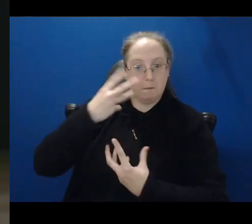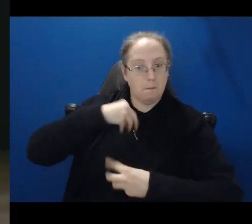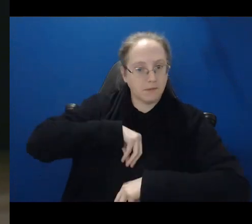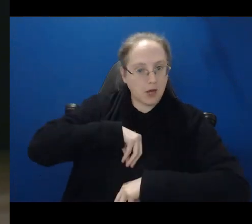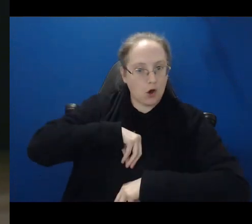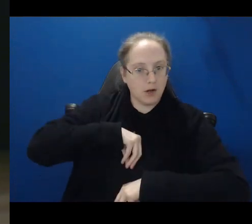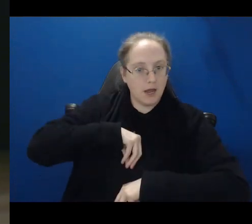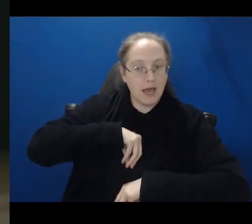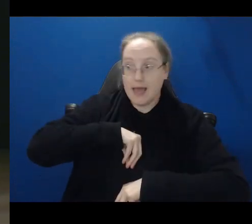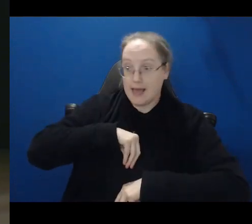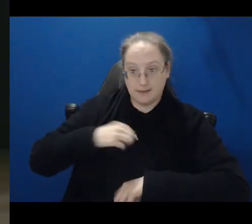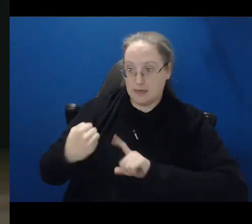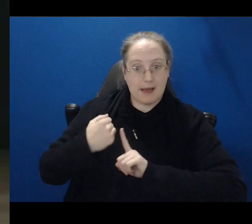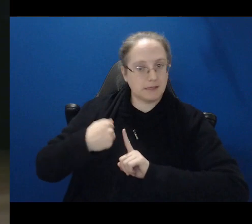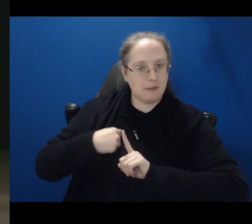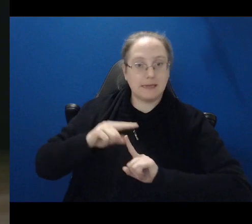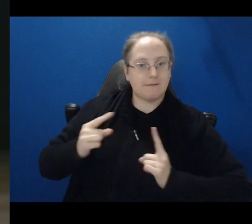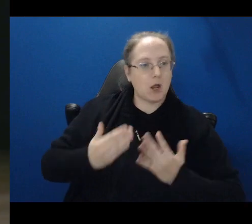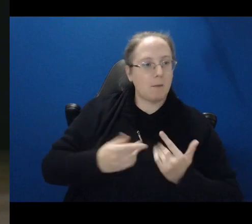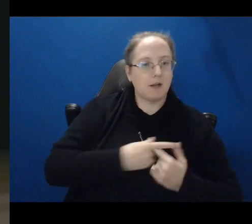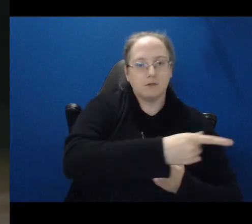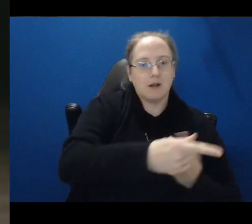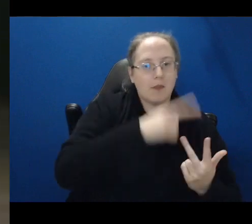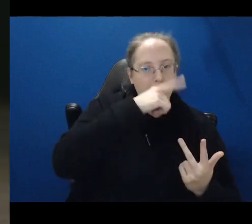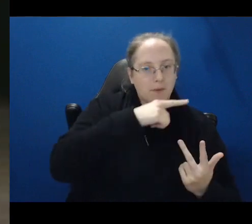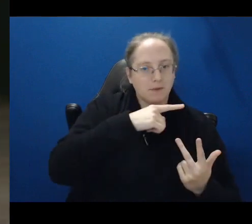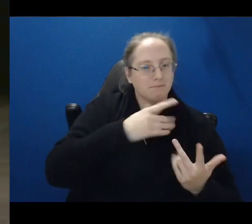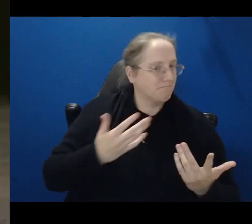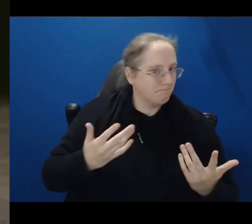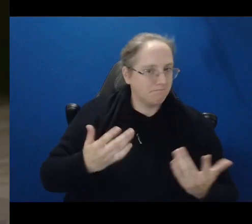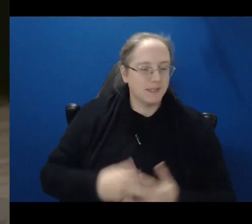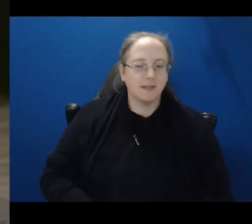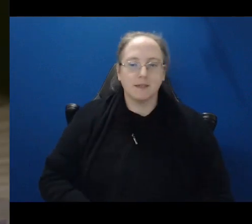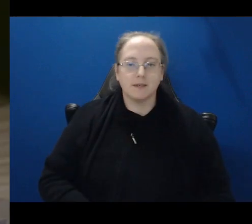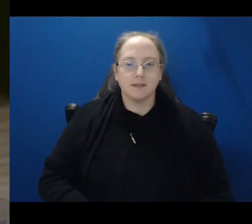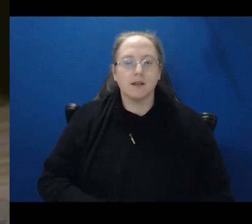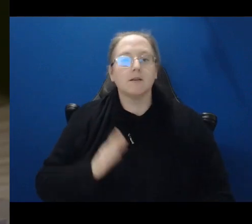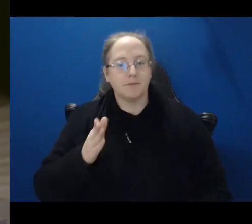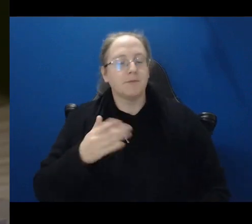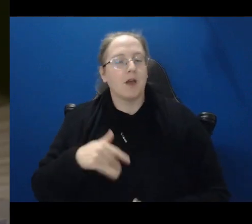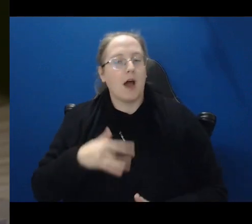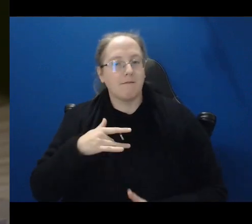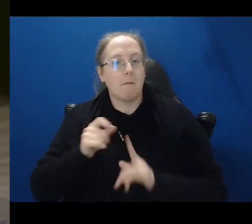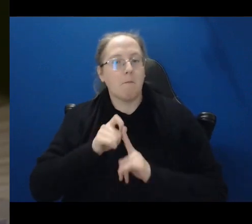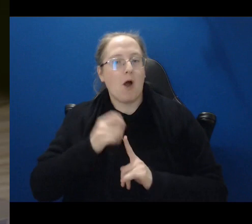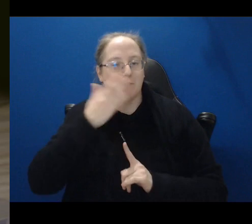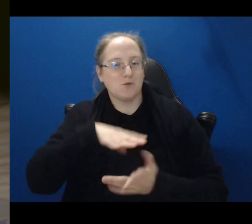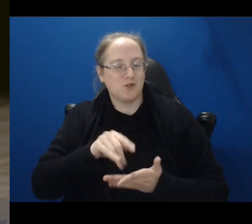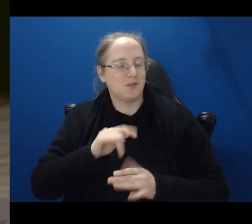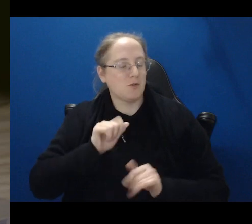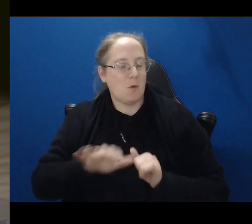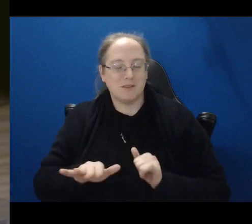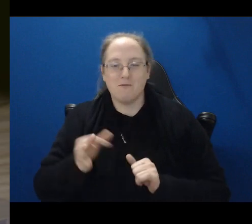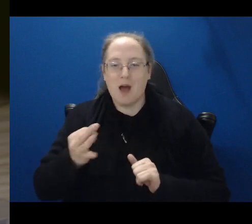different for every person. Yeah. And I found primary school students are the best in terms of asking them, well, what do you